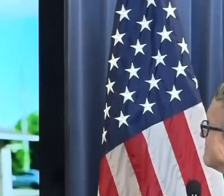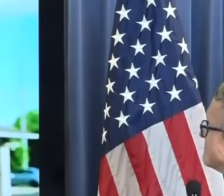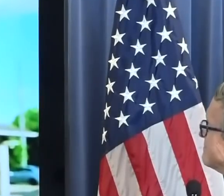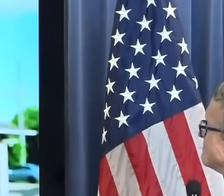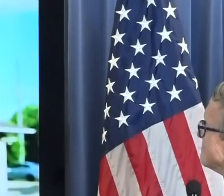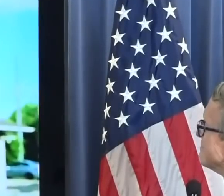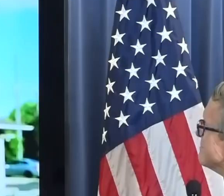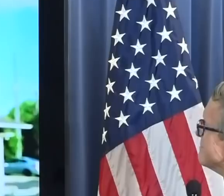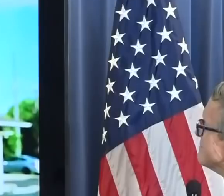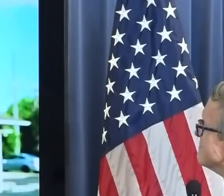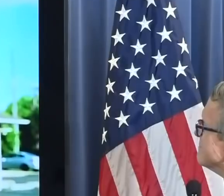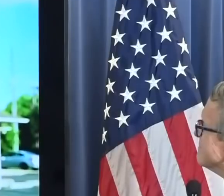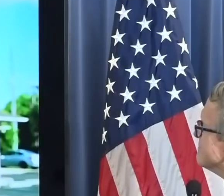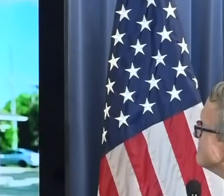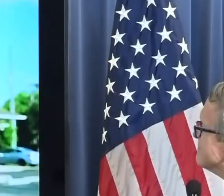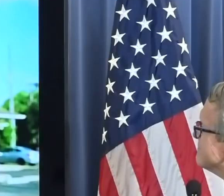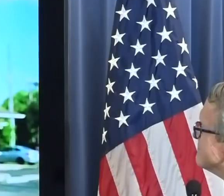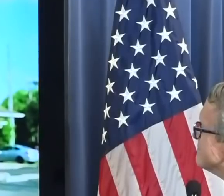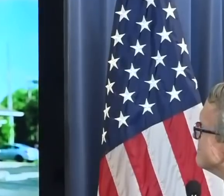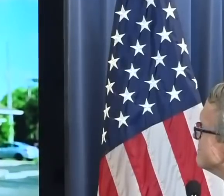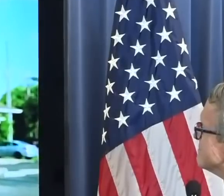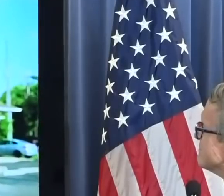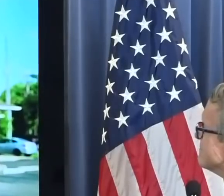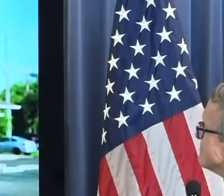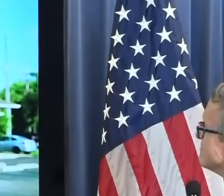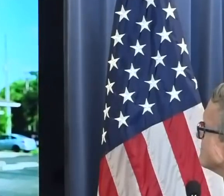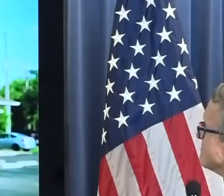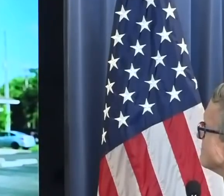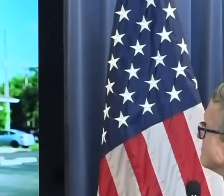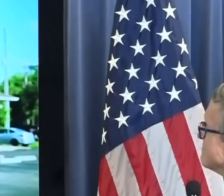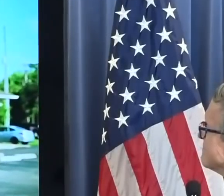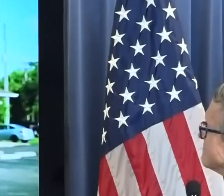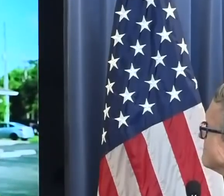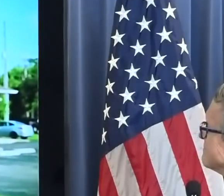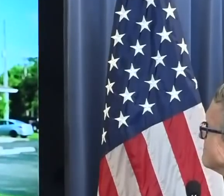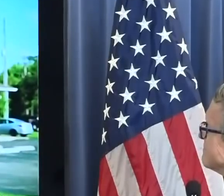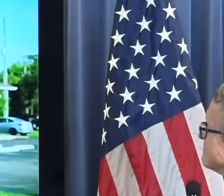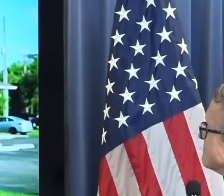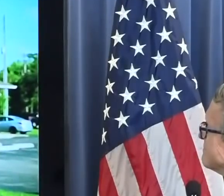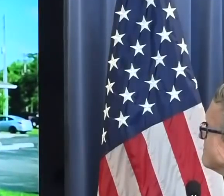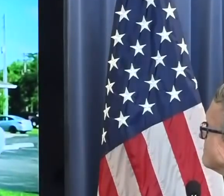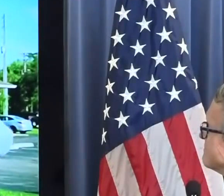of COVID-19 could be significantly reduced. That's what I believe.